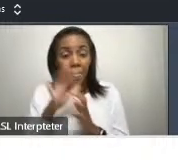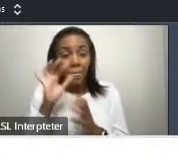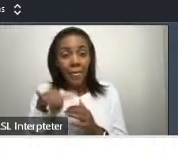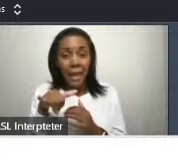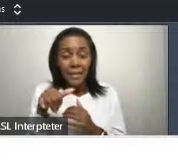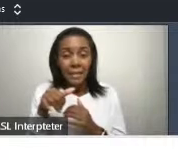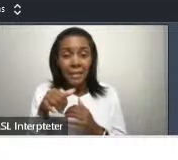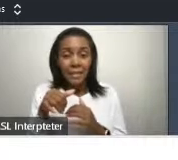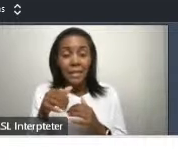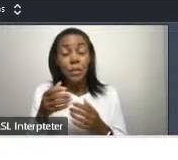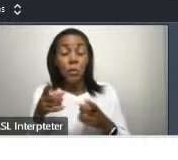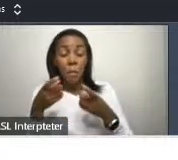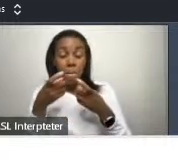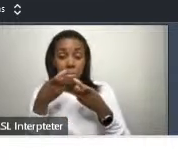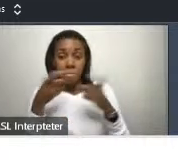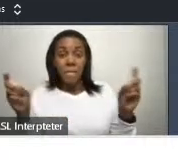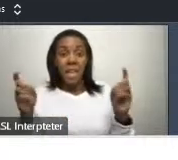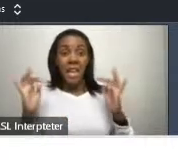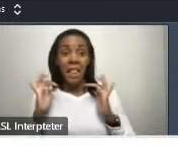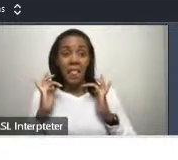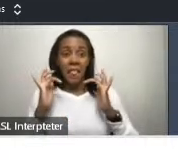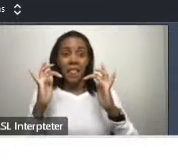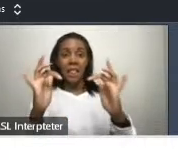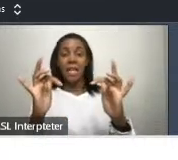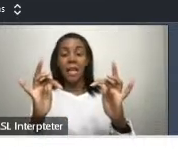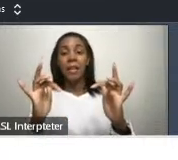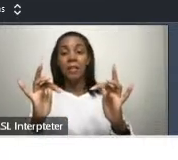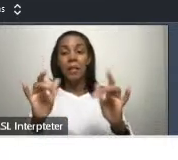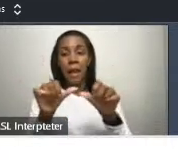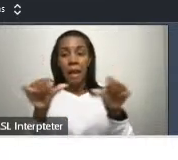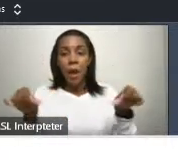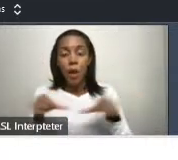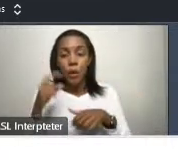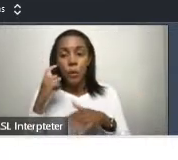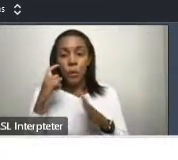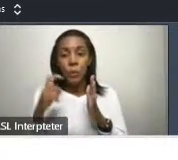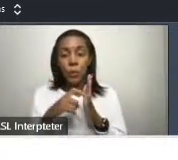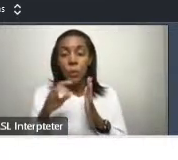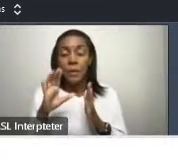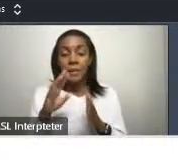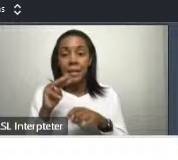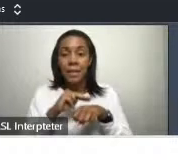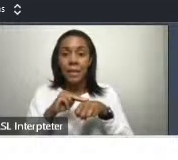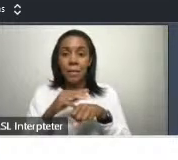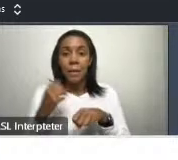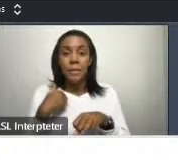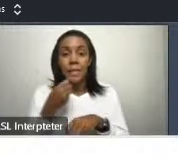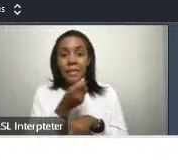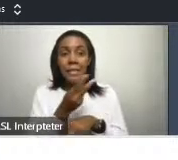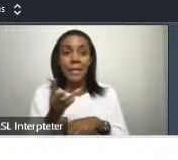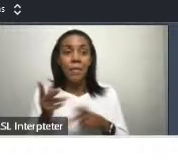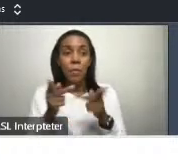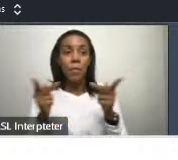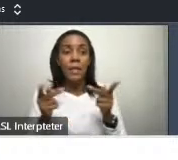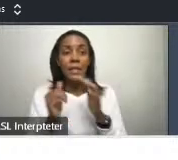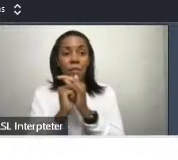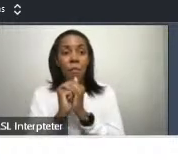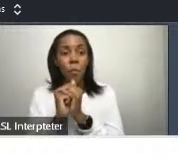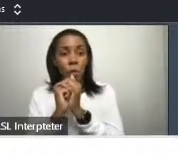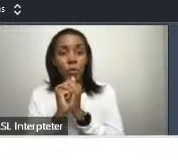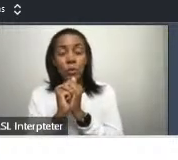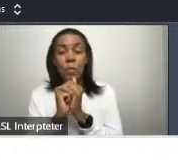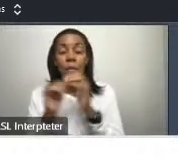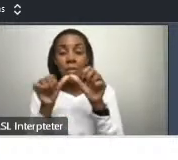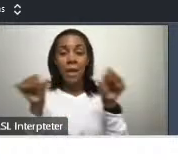is a large vacant tract. As you can see by the land use maps, you have several places of worship in the area at the intersection of two